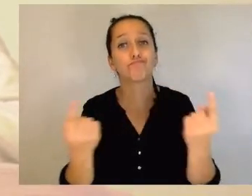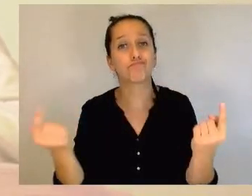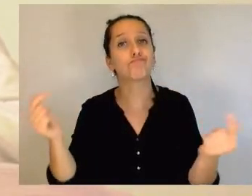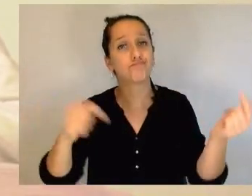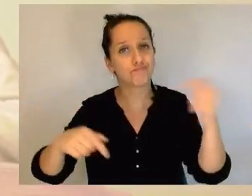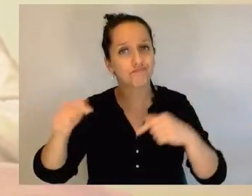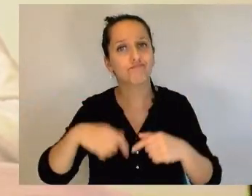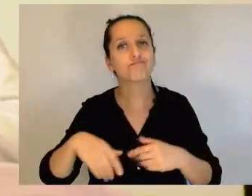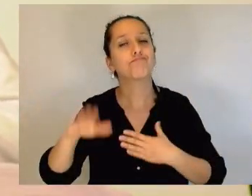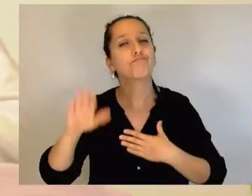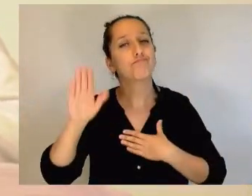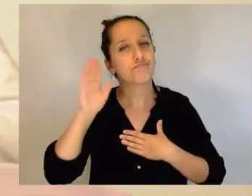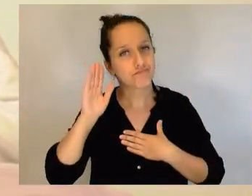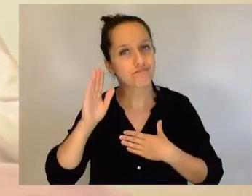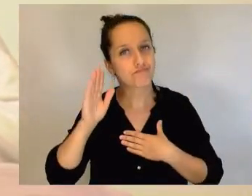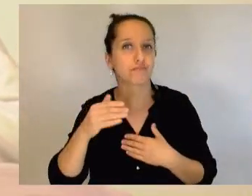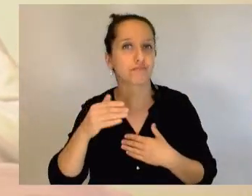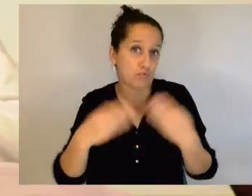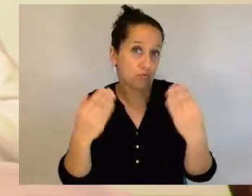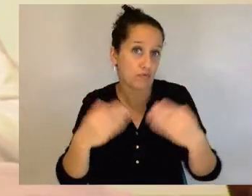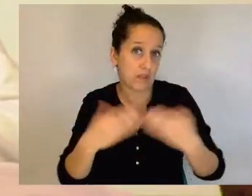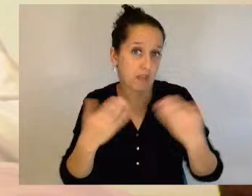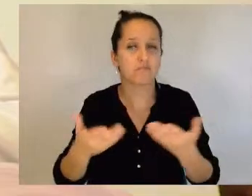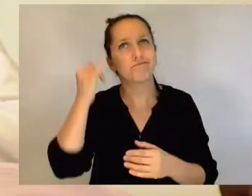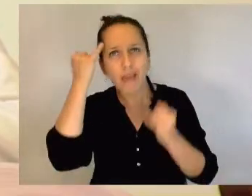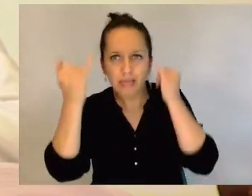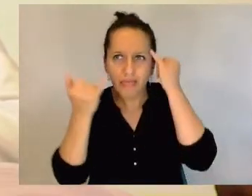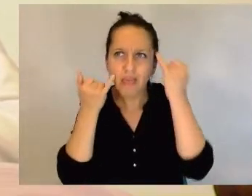your participation and commitment during these 2 days.